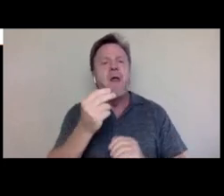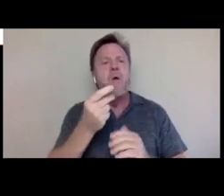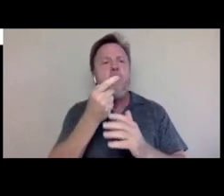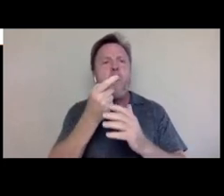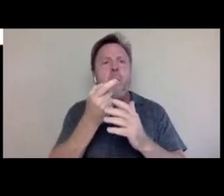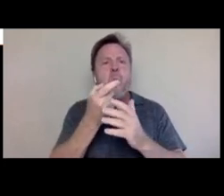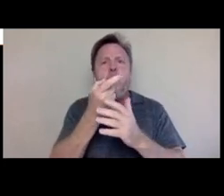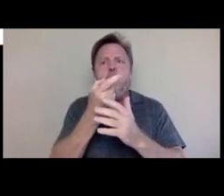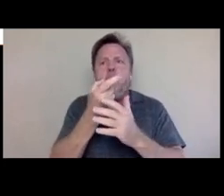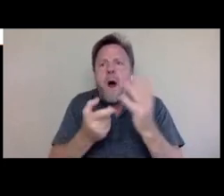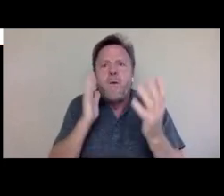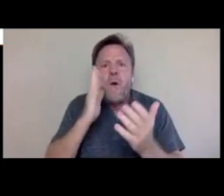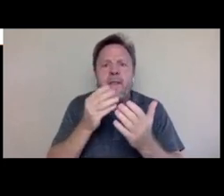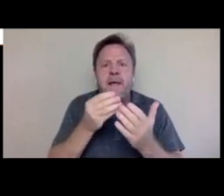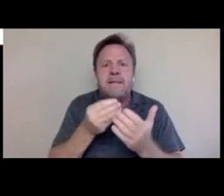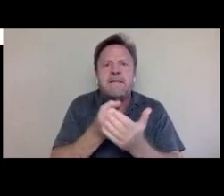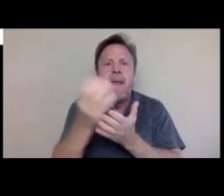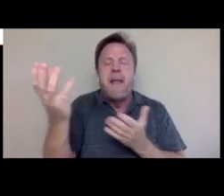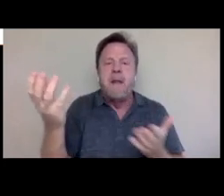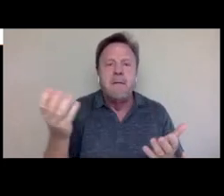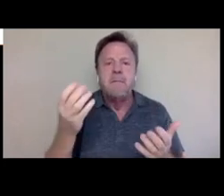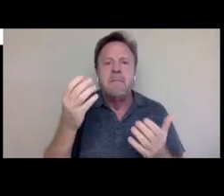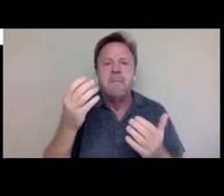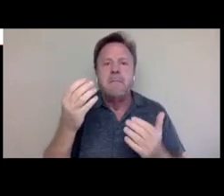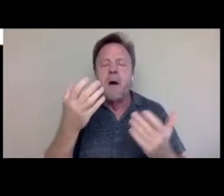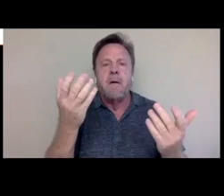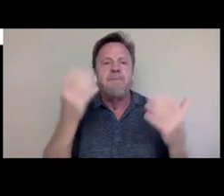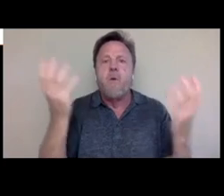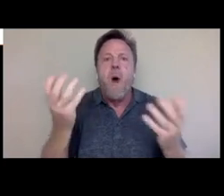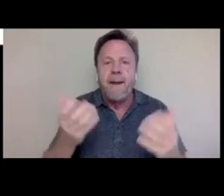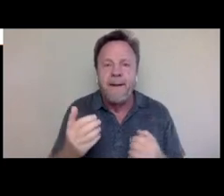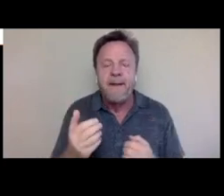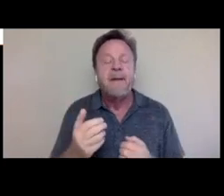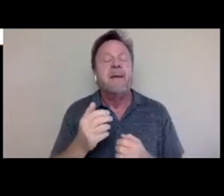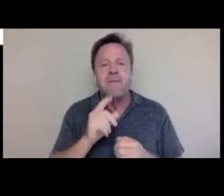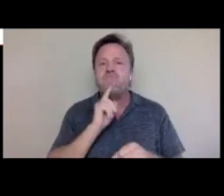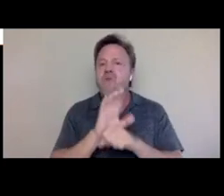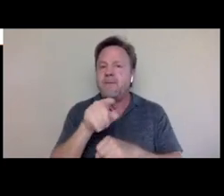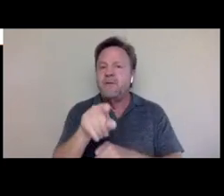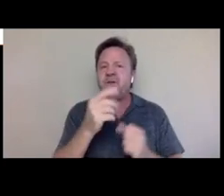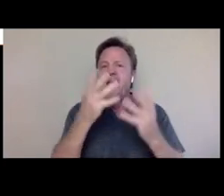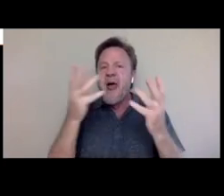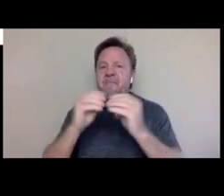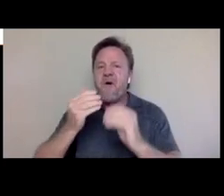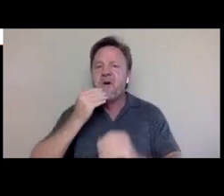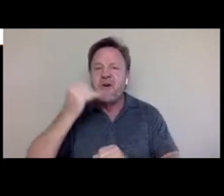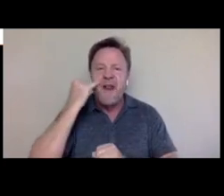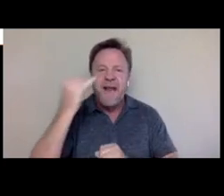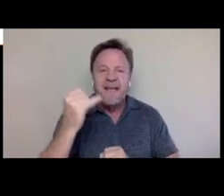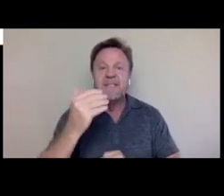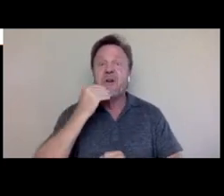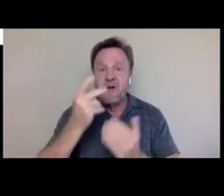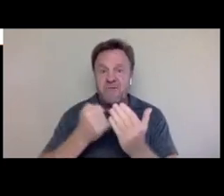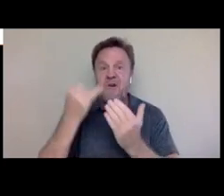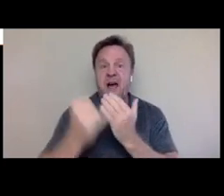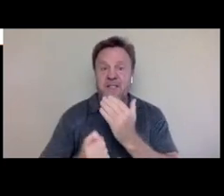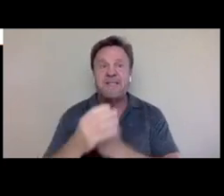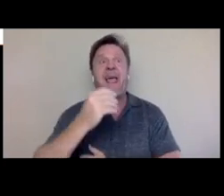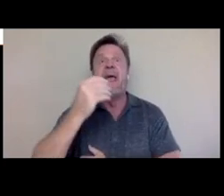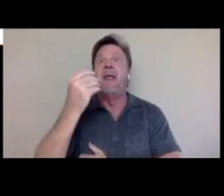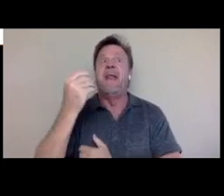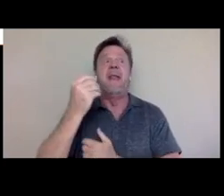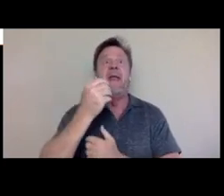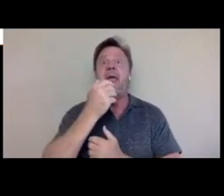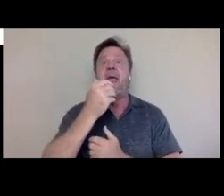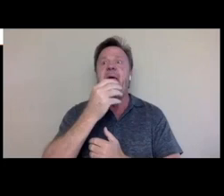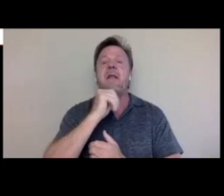it on. And there, I can assure you, are a lot more good ideas and good projects and